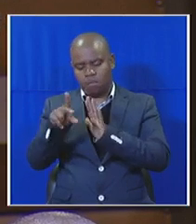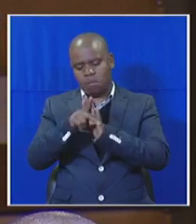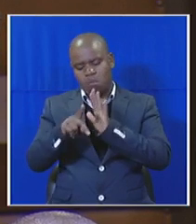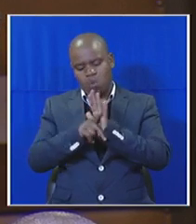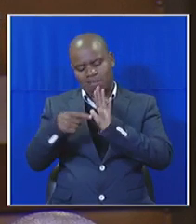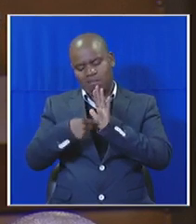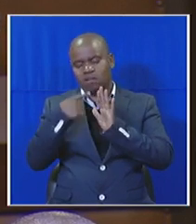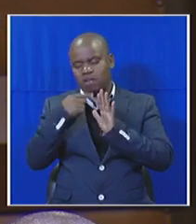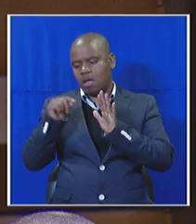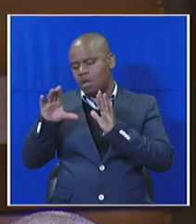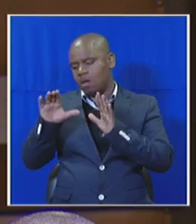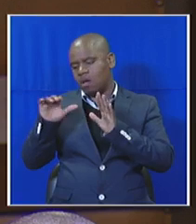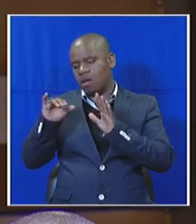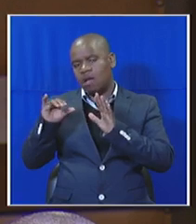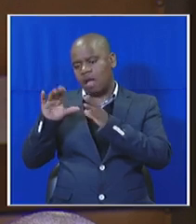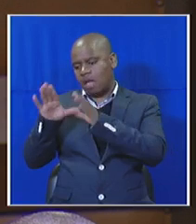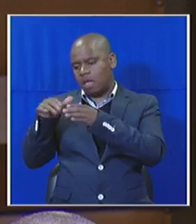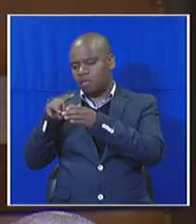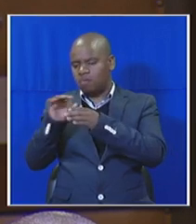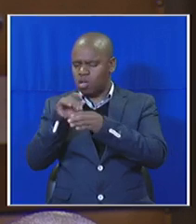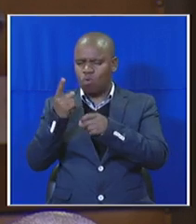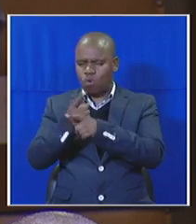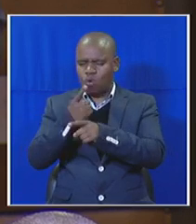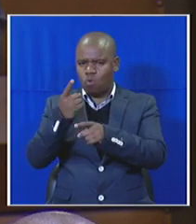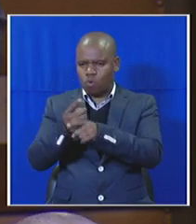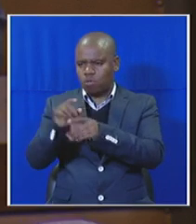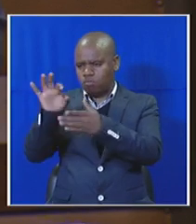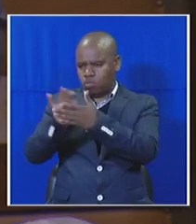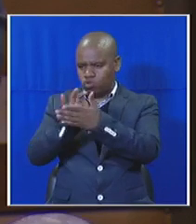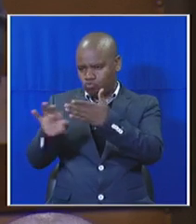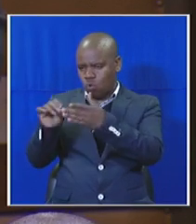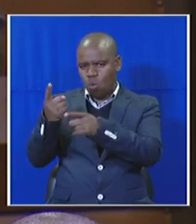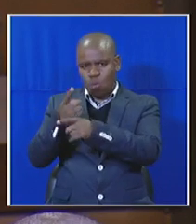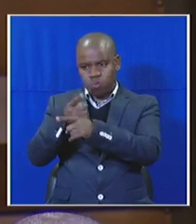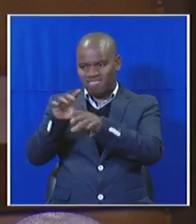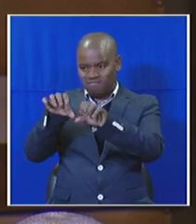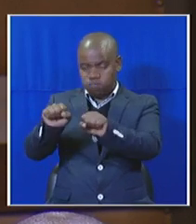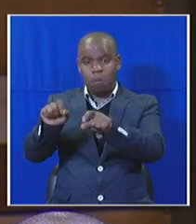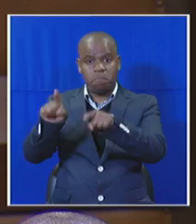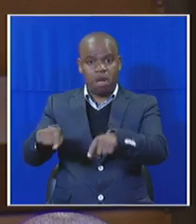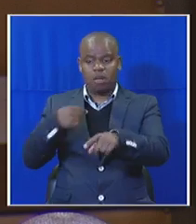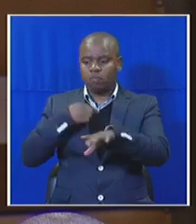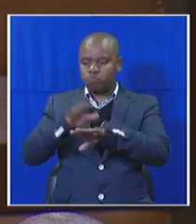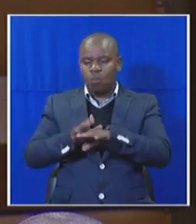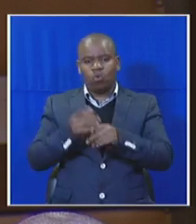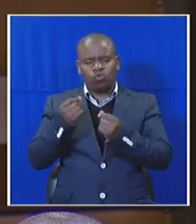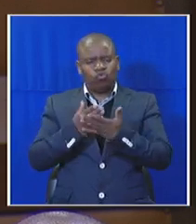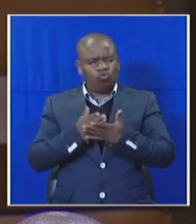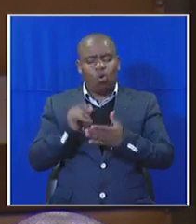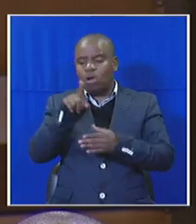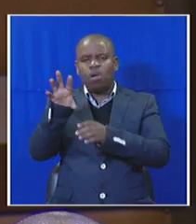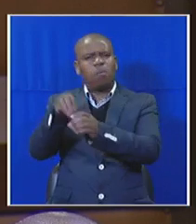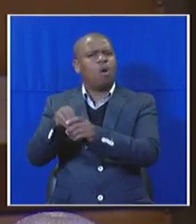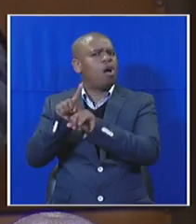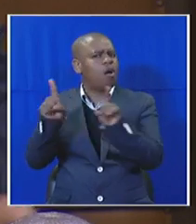the ANC wins the elections, should not be allowed to preside over what should be a politically neutral space?